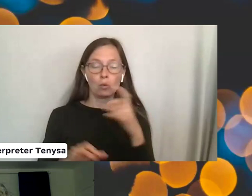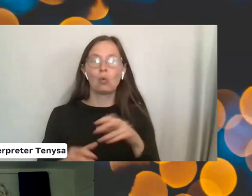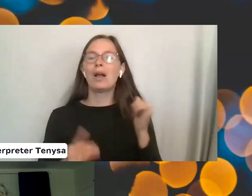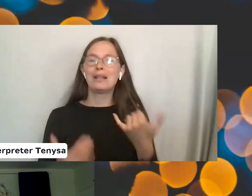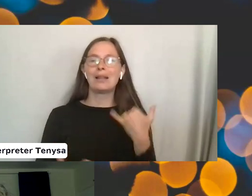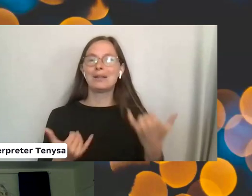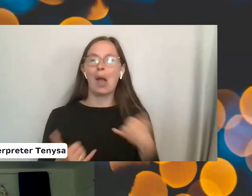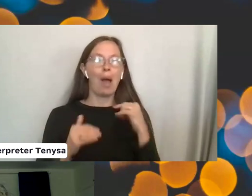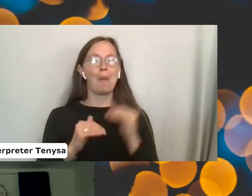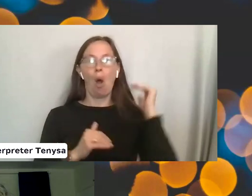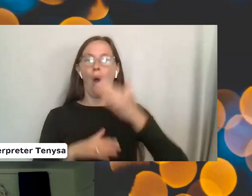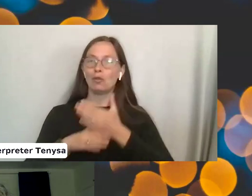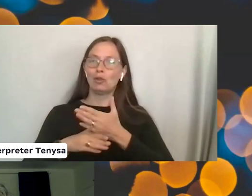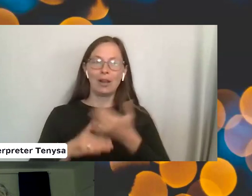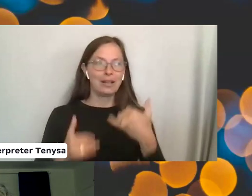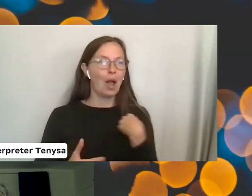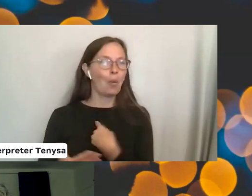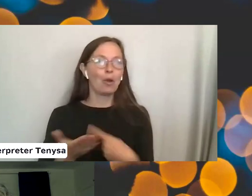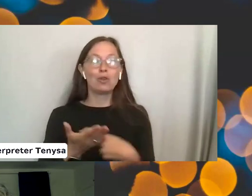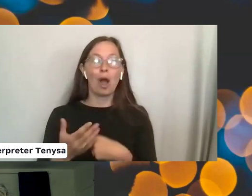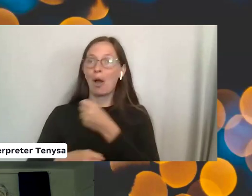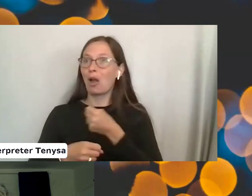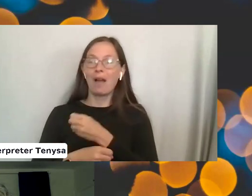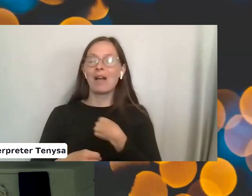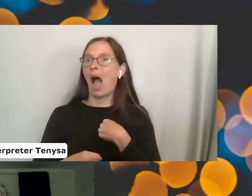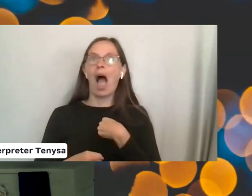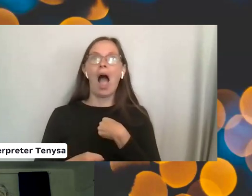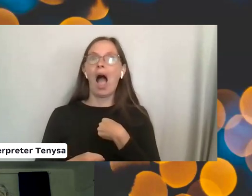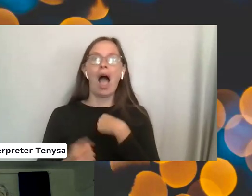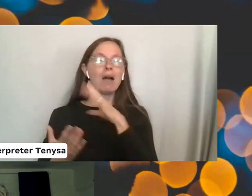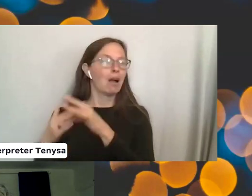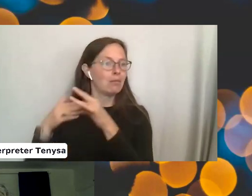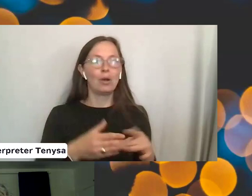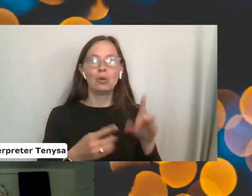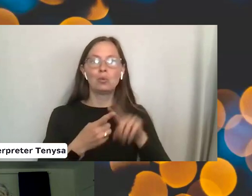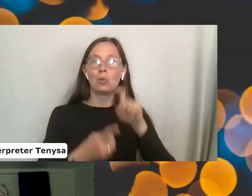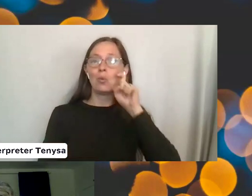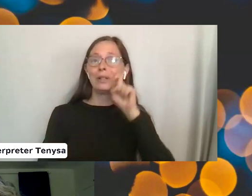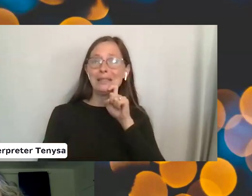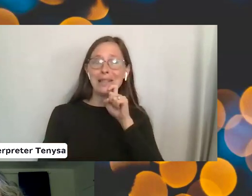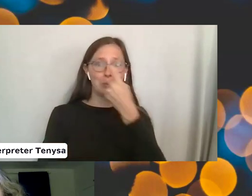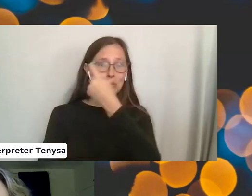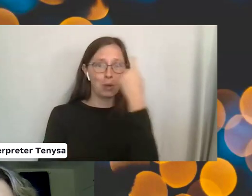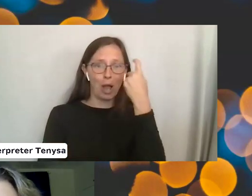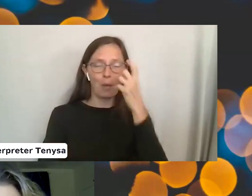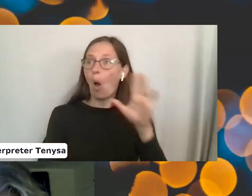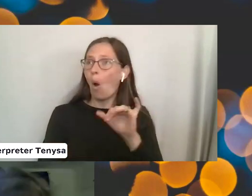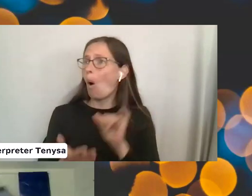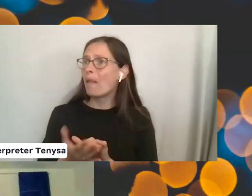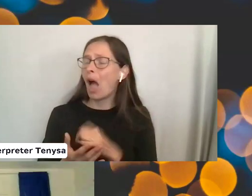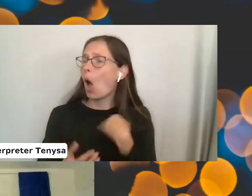oversharing. Now we're talking about coffee and I have somehow brought it into sexual trauma and, oh, that's not what we're